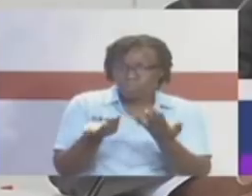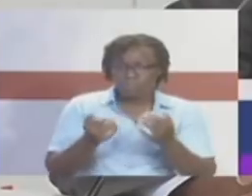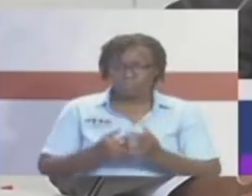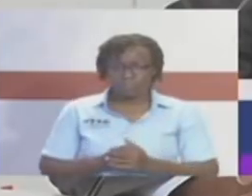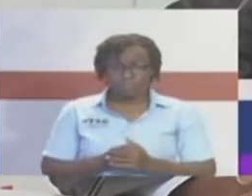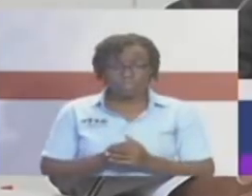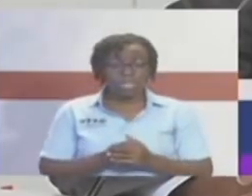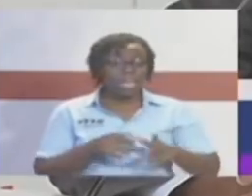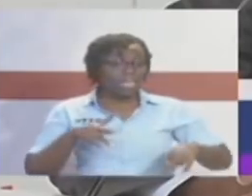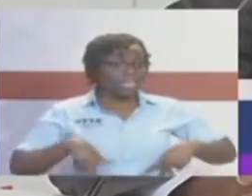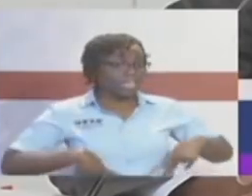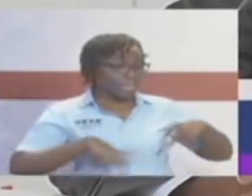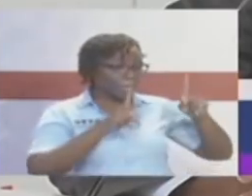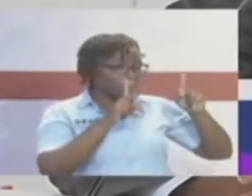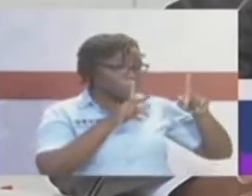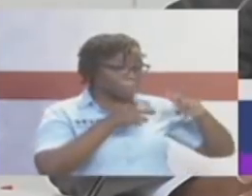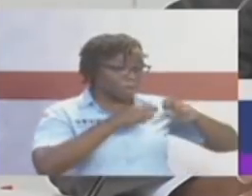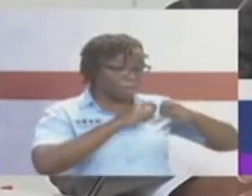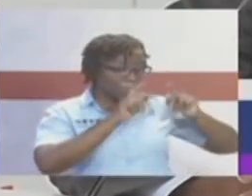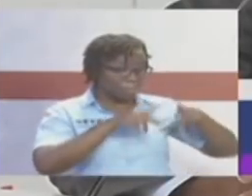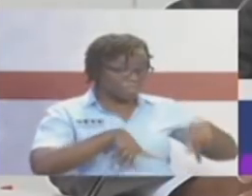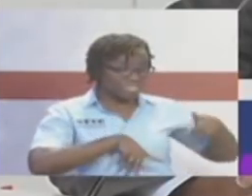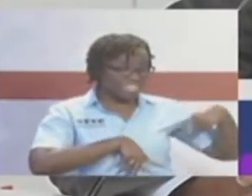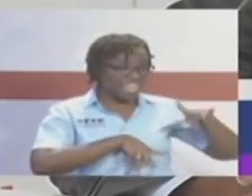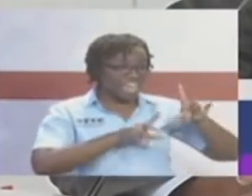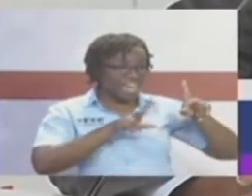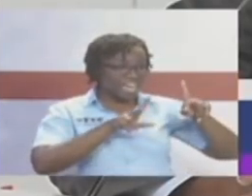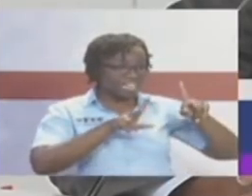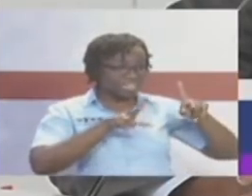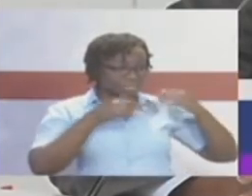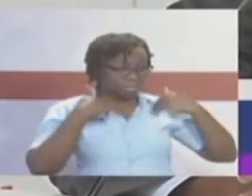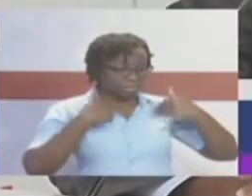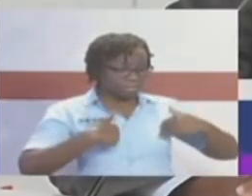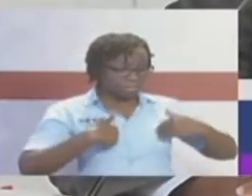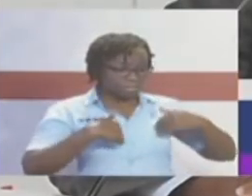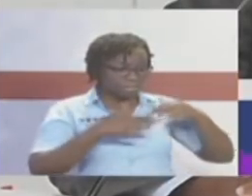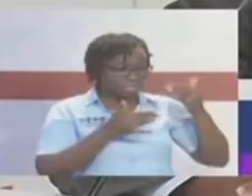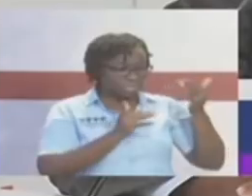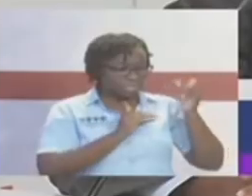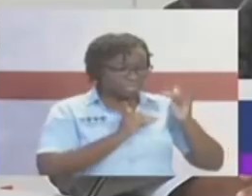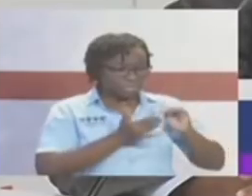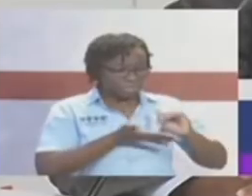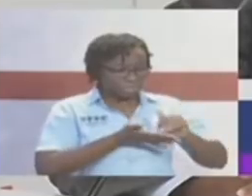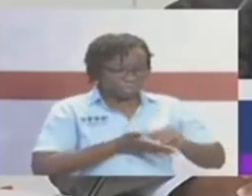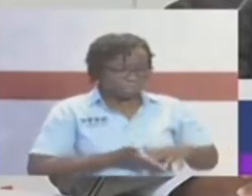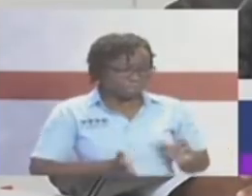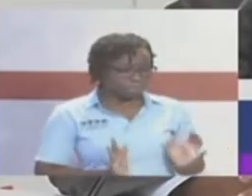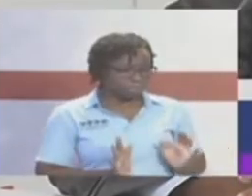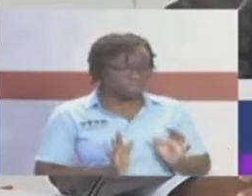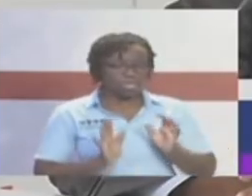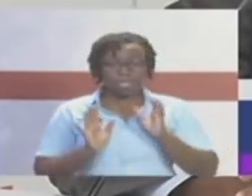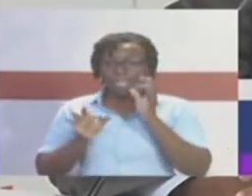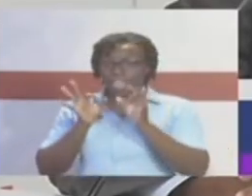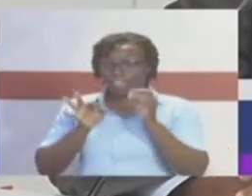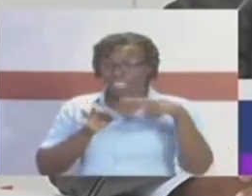immune system, and that's one of the reasons that they're so vulnerable to COVID, and they benefit from